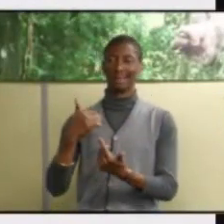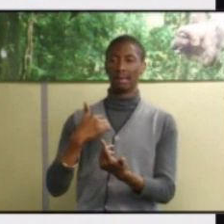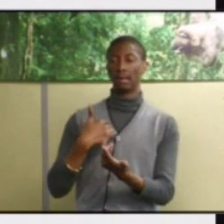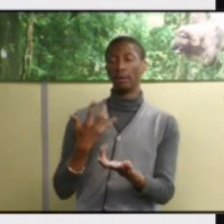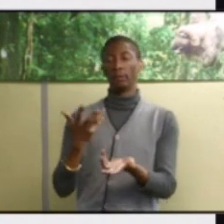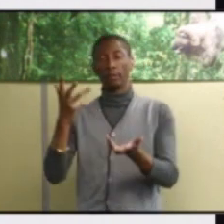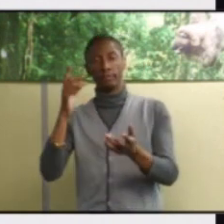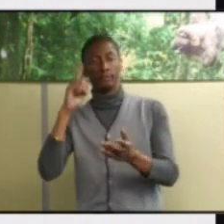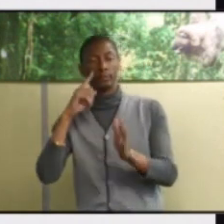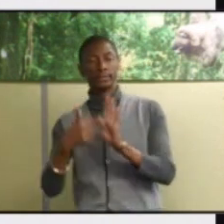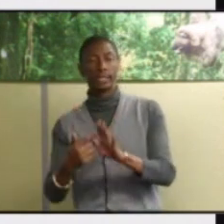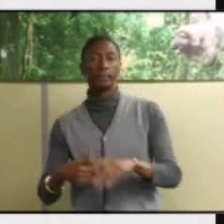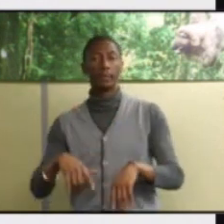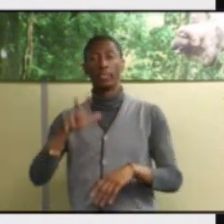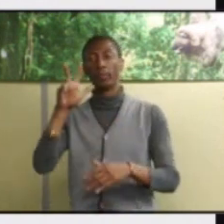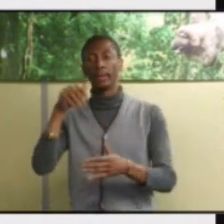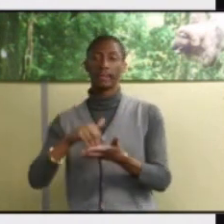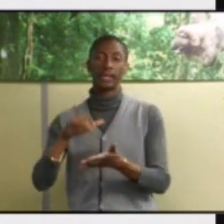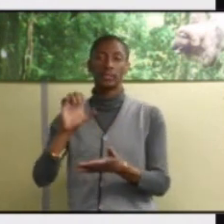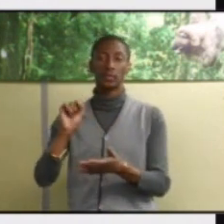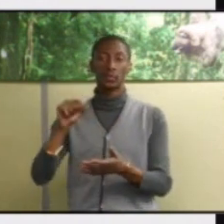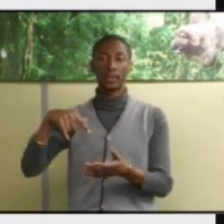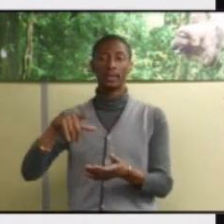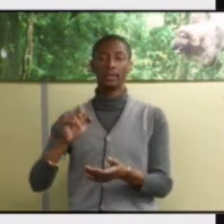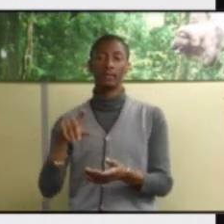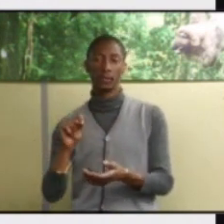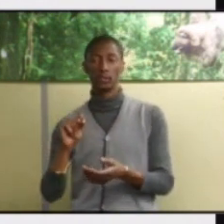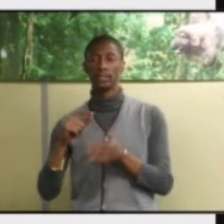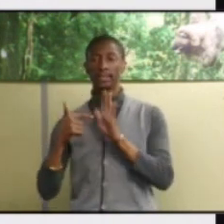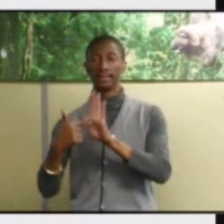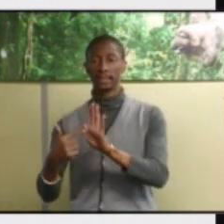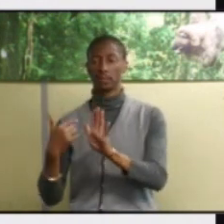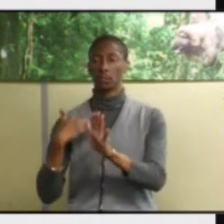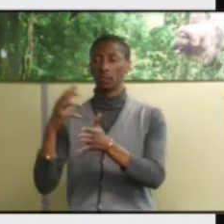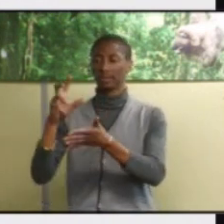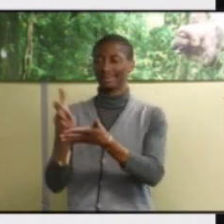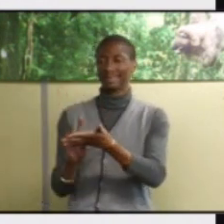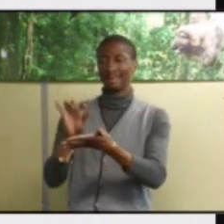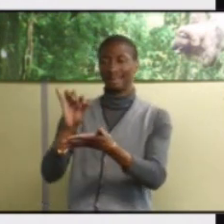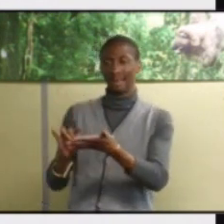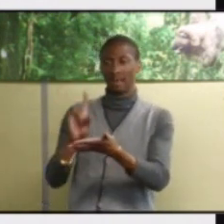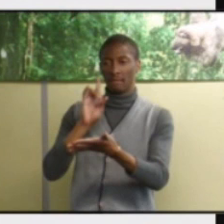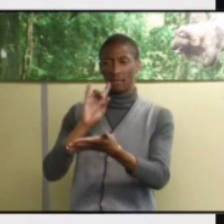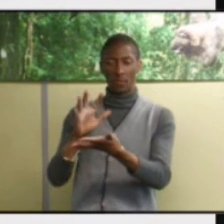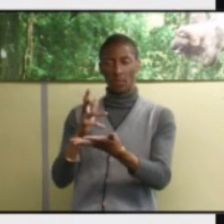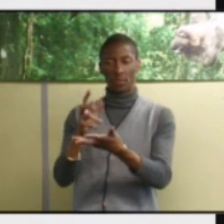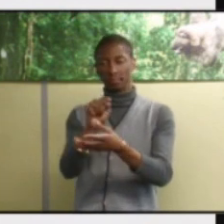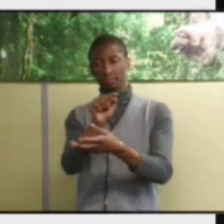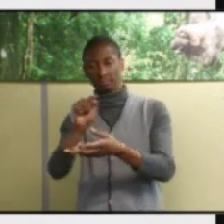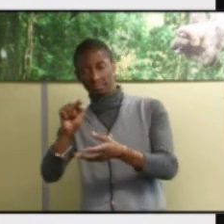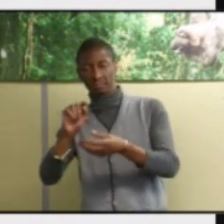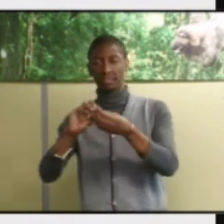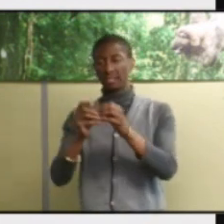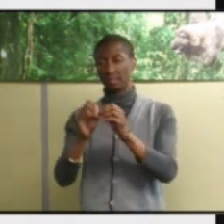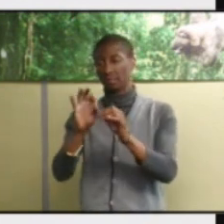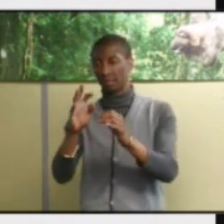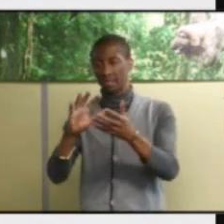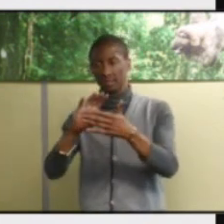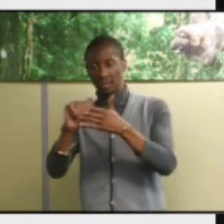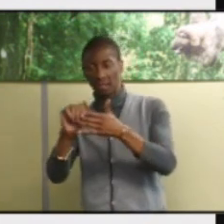foot exhibit. We would like to design and build that for X number of dollars, $300,